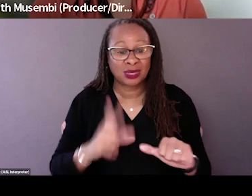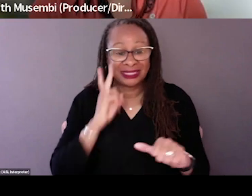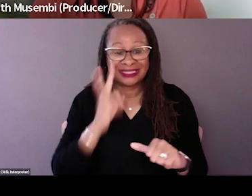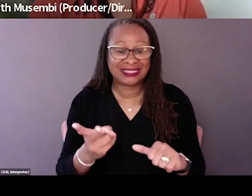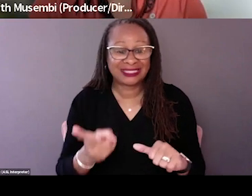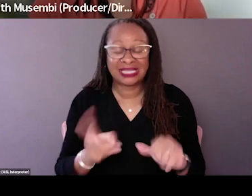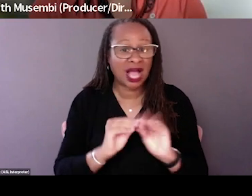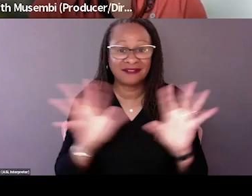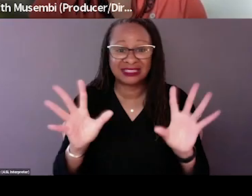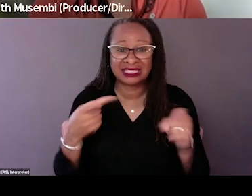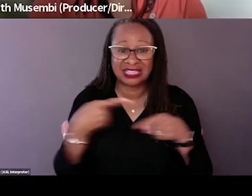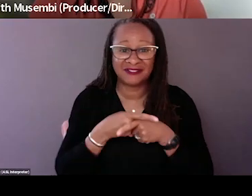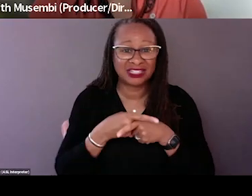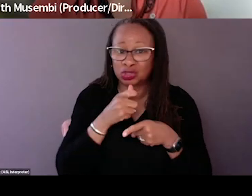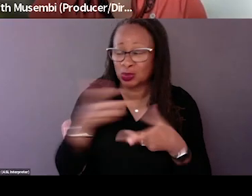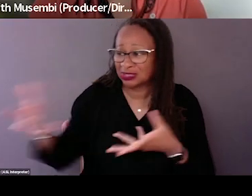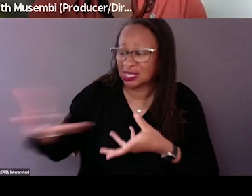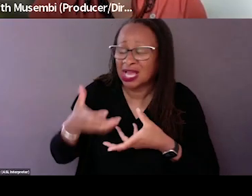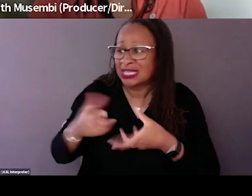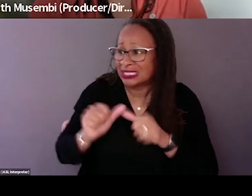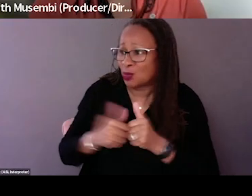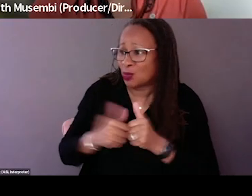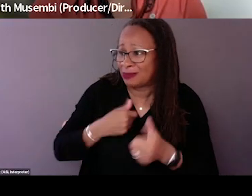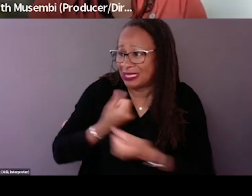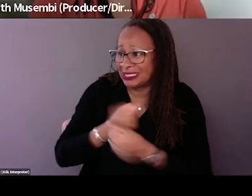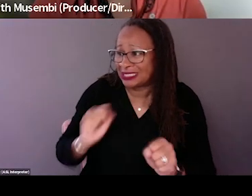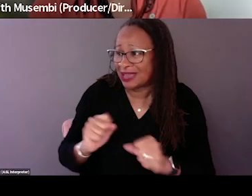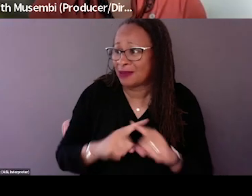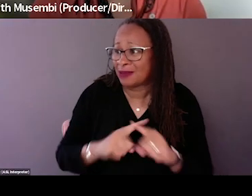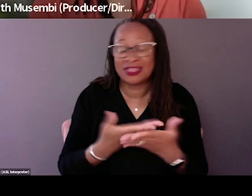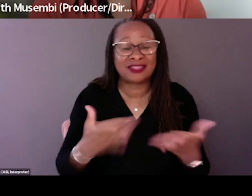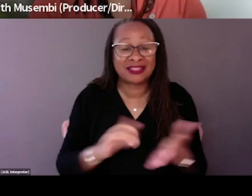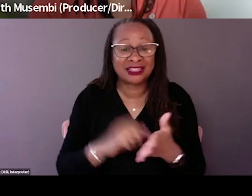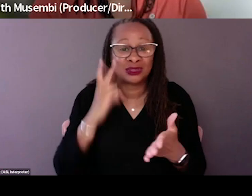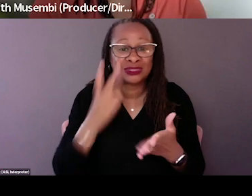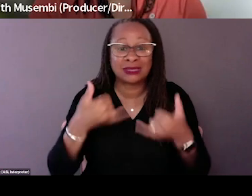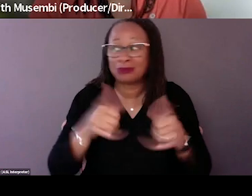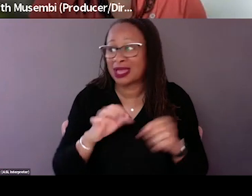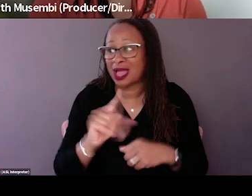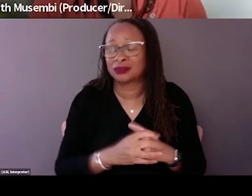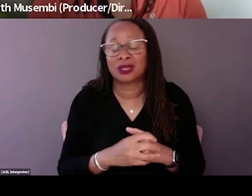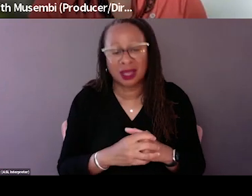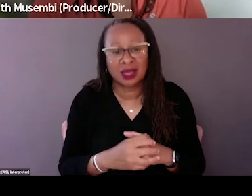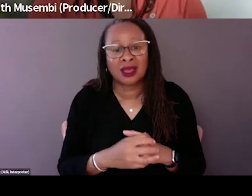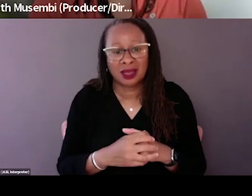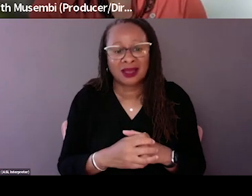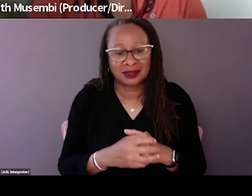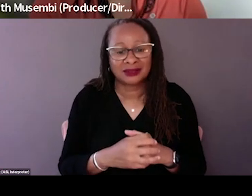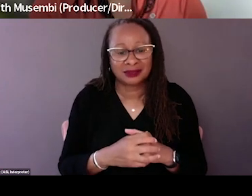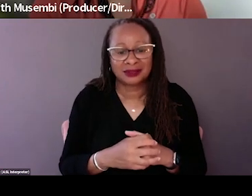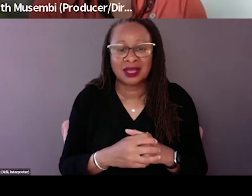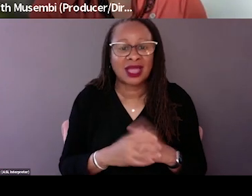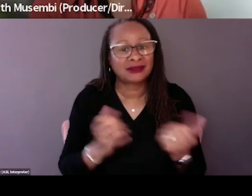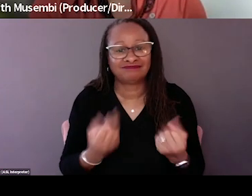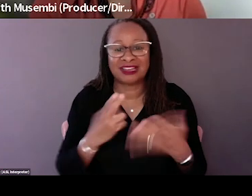conflicted, but it's, you know, a theme that you see playing out. And I think of us struggling as sort of mums